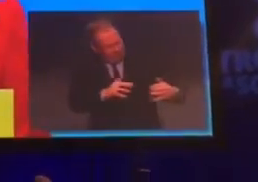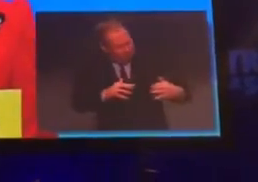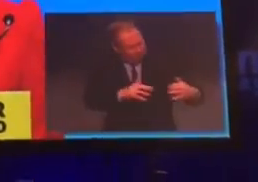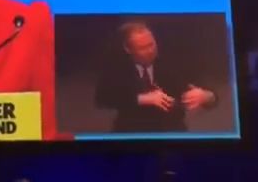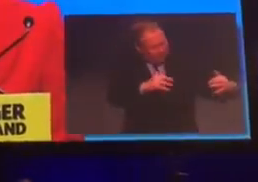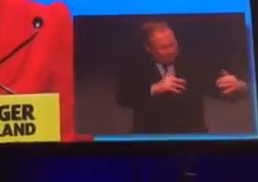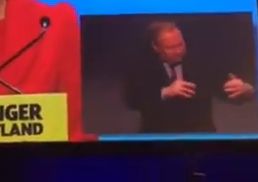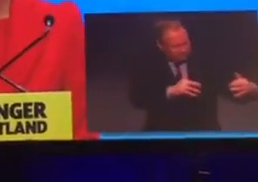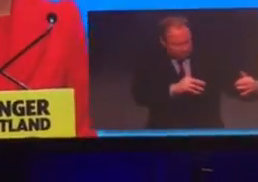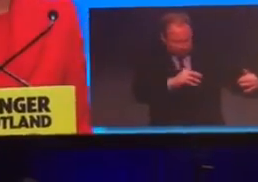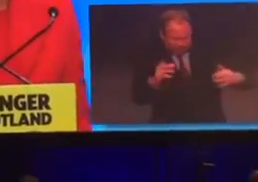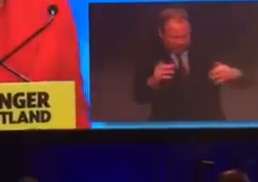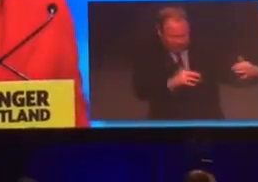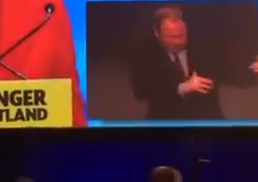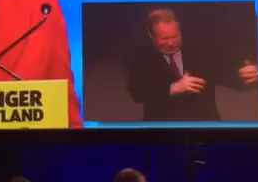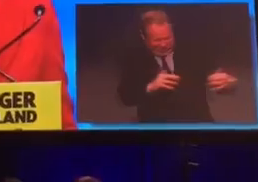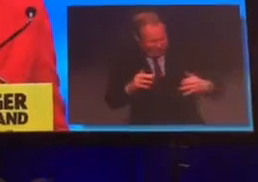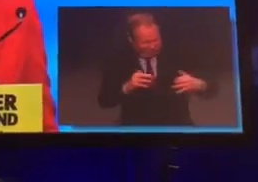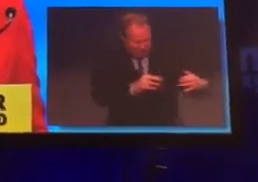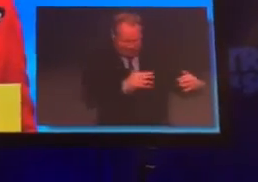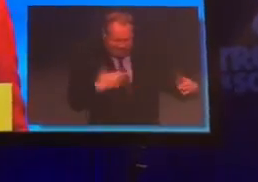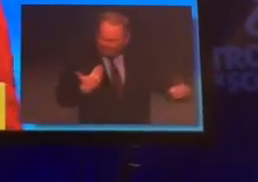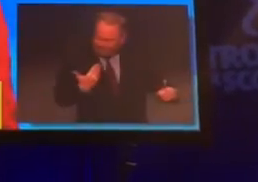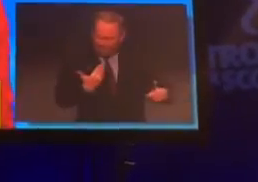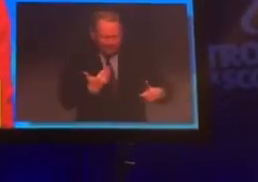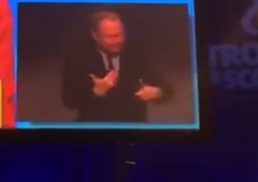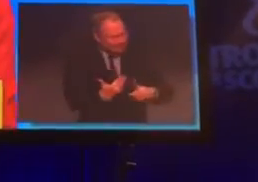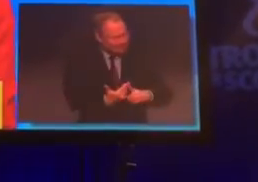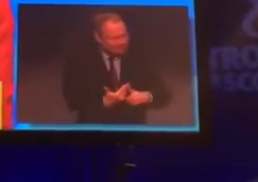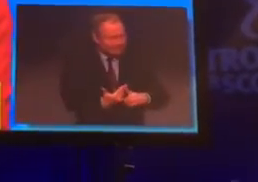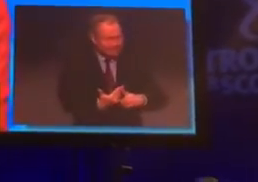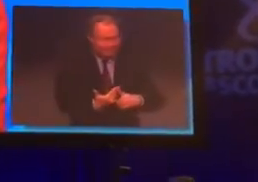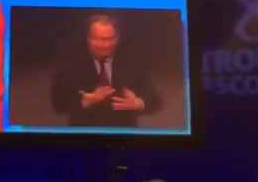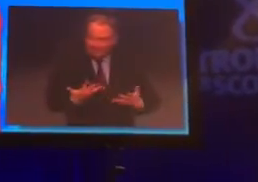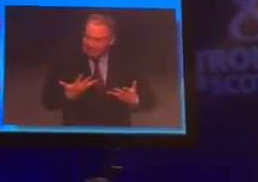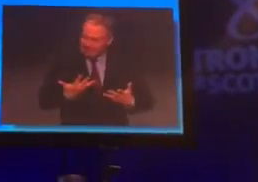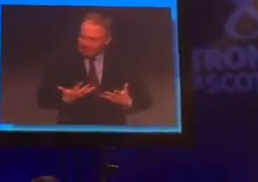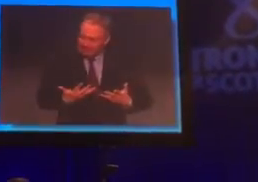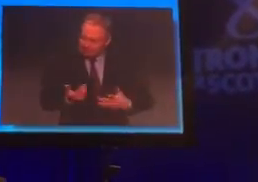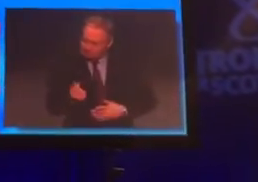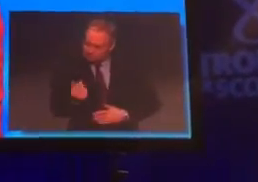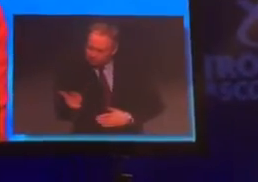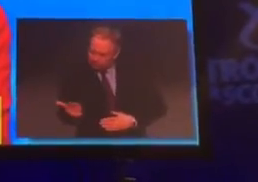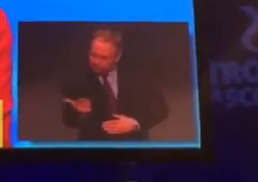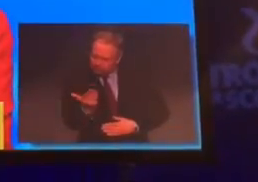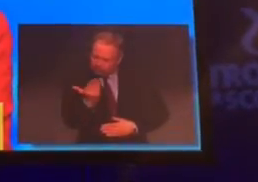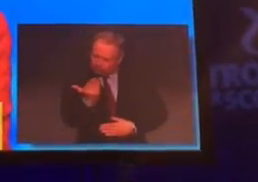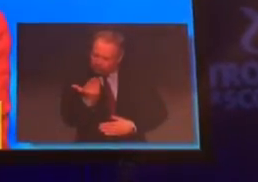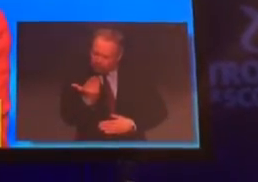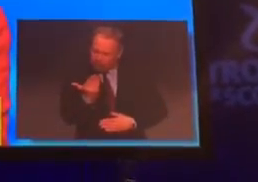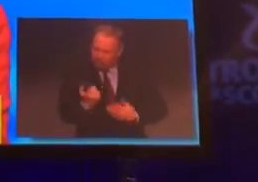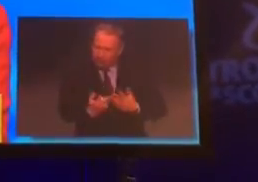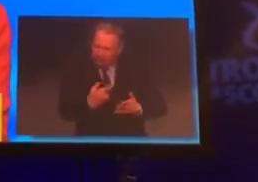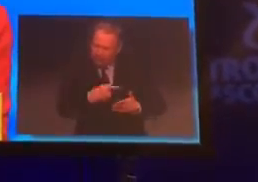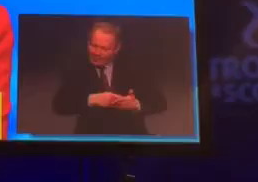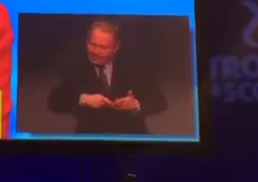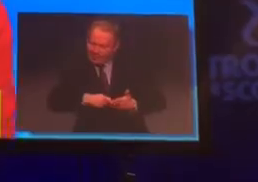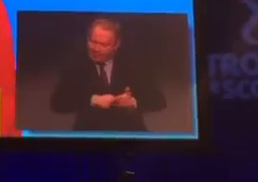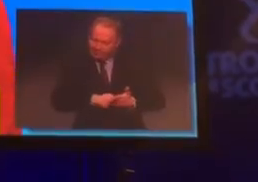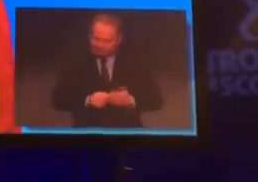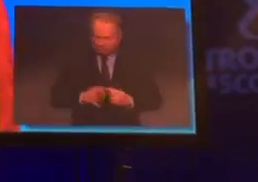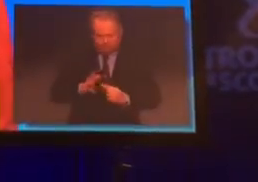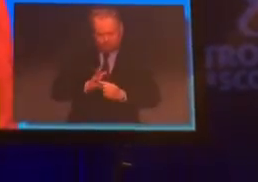establishment ever since. Now we stand just weeks from another defining